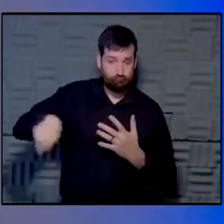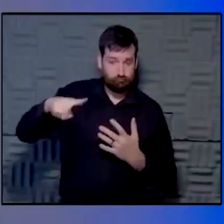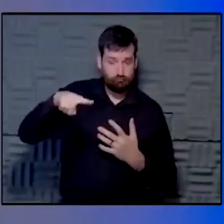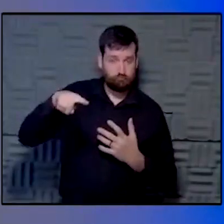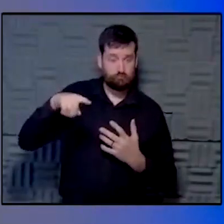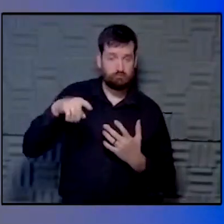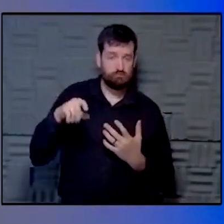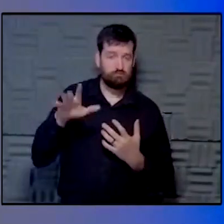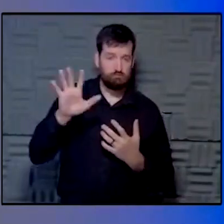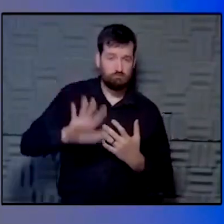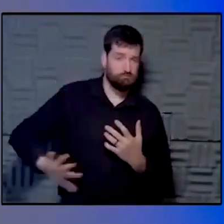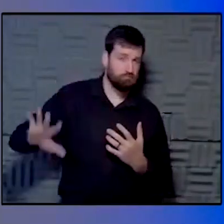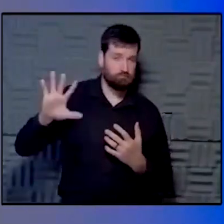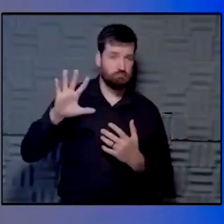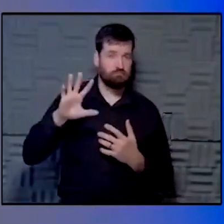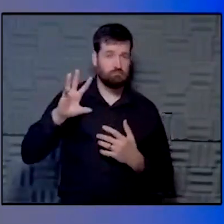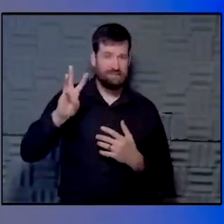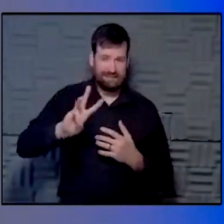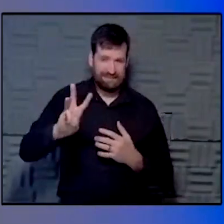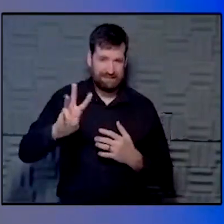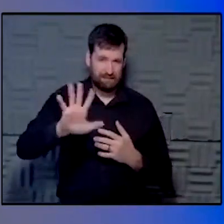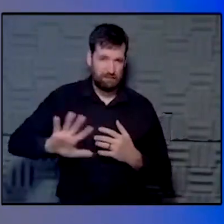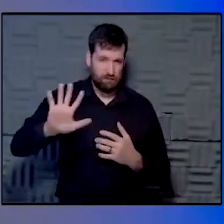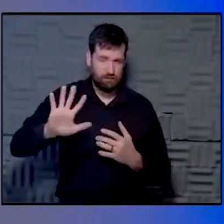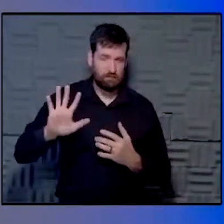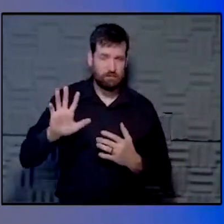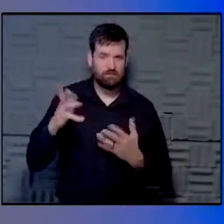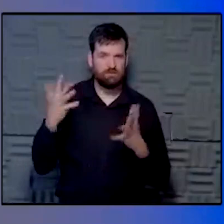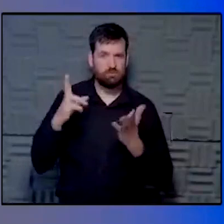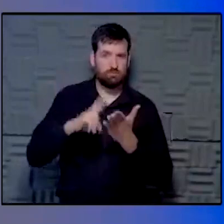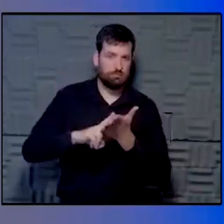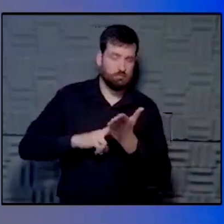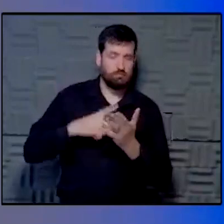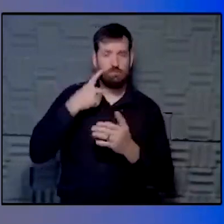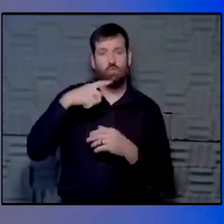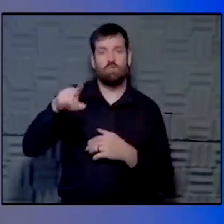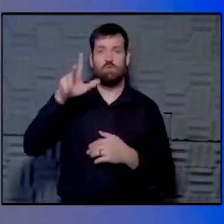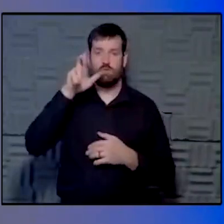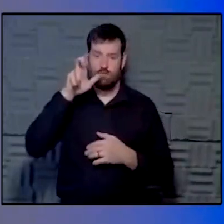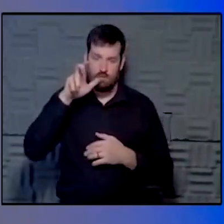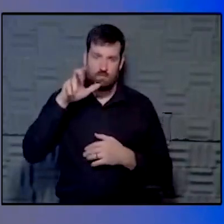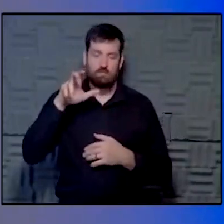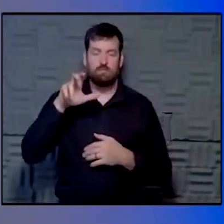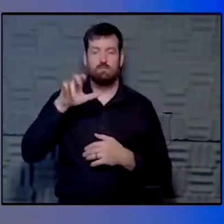are about a half a dozen that have been enrolled into the inhaled interferon arm.